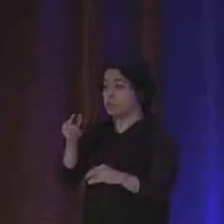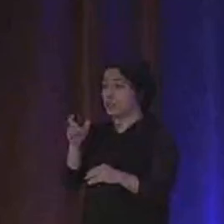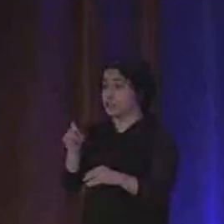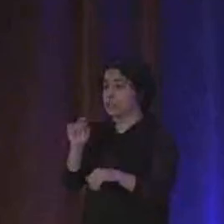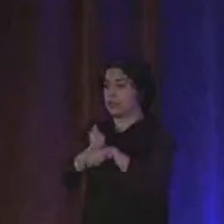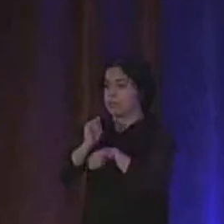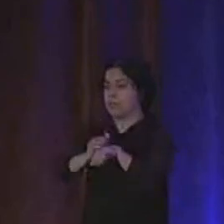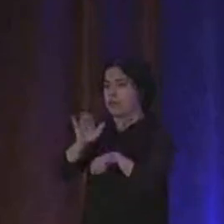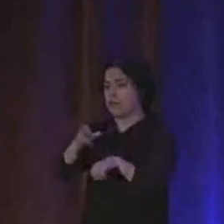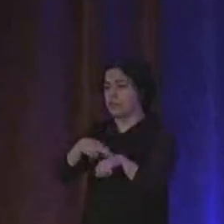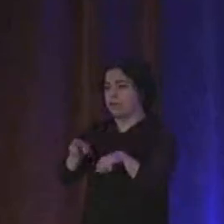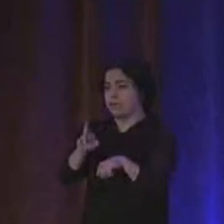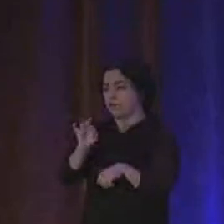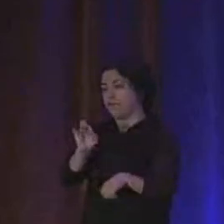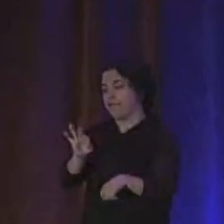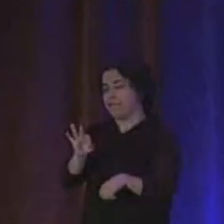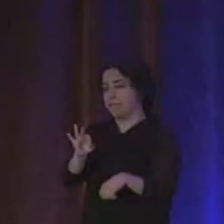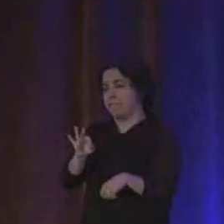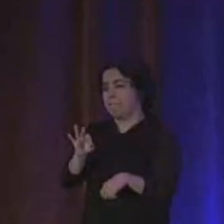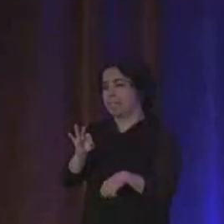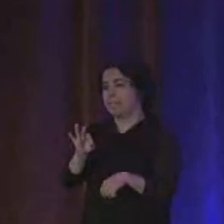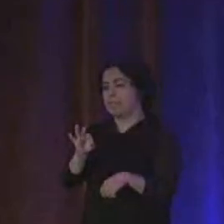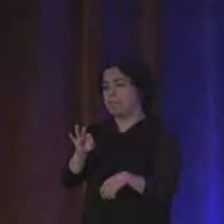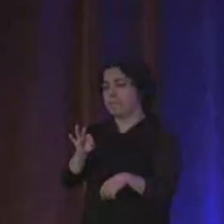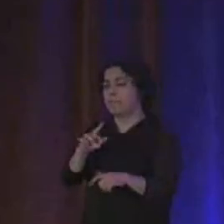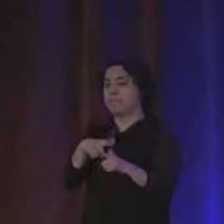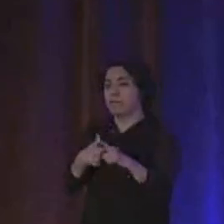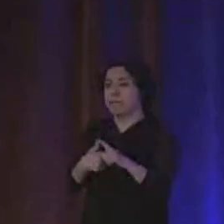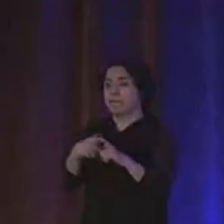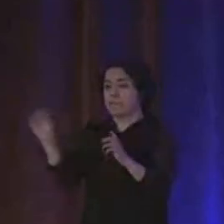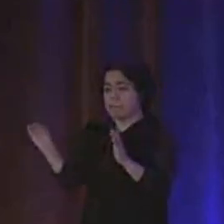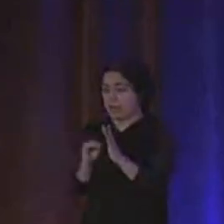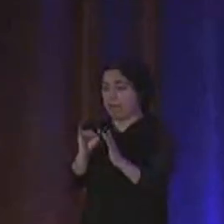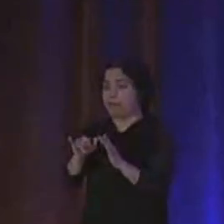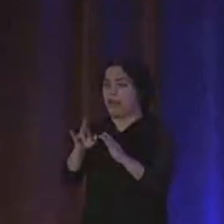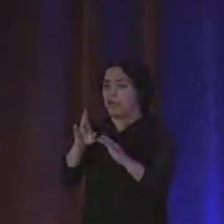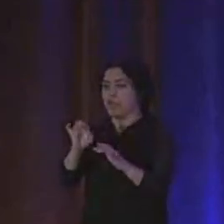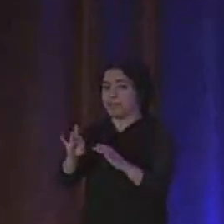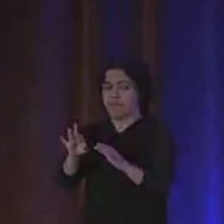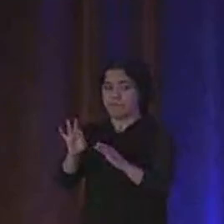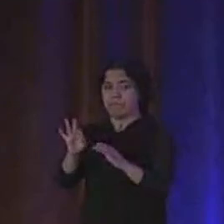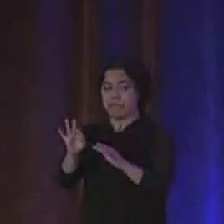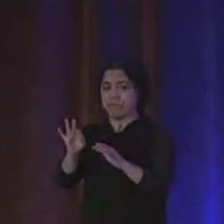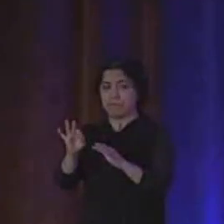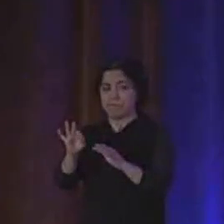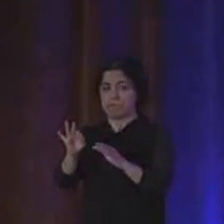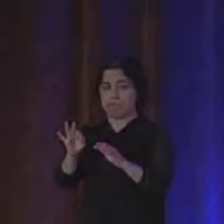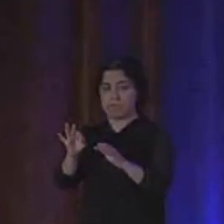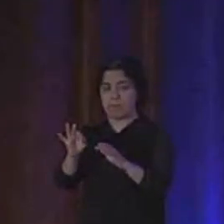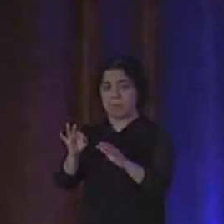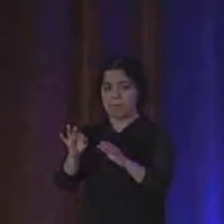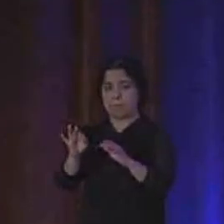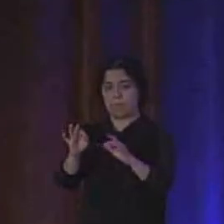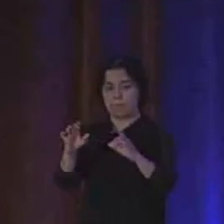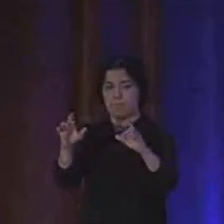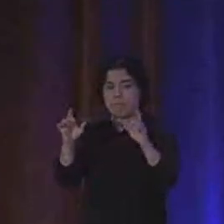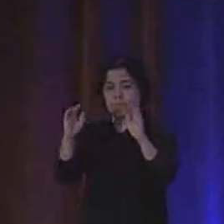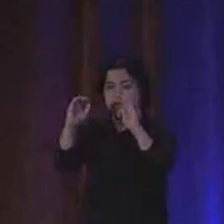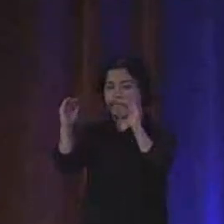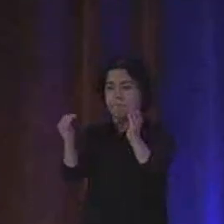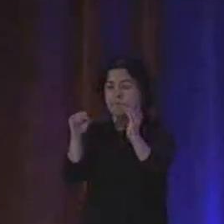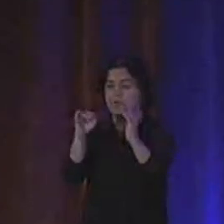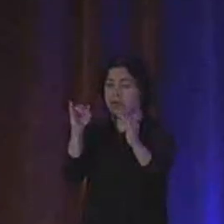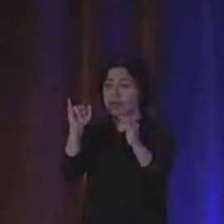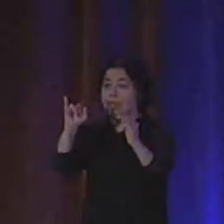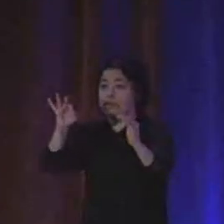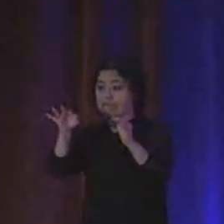ref. And so you're going to pass in that ref. And in your use effect, in your if statement, you're going to